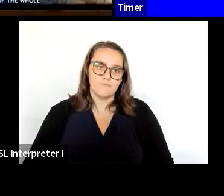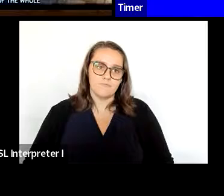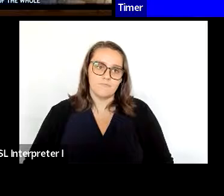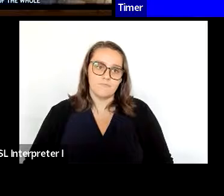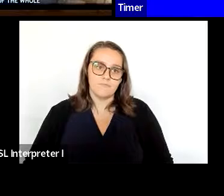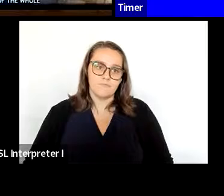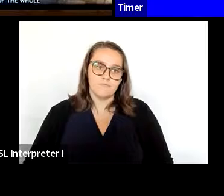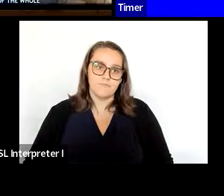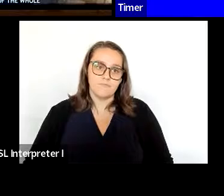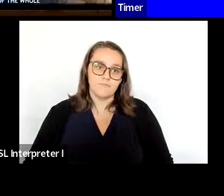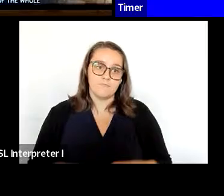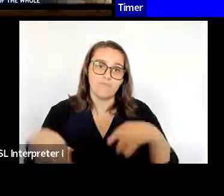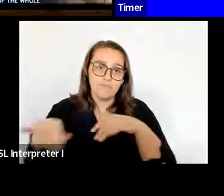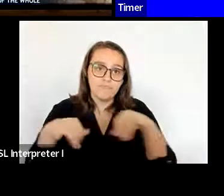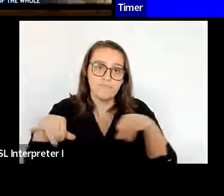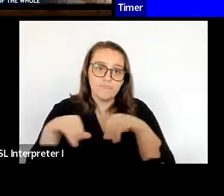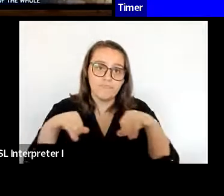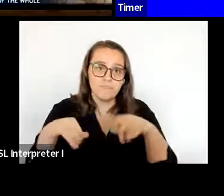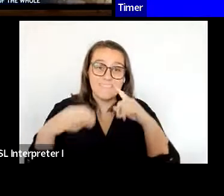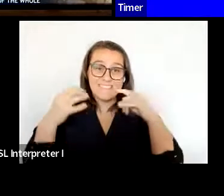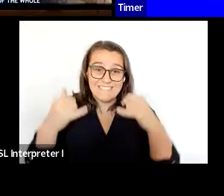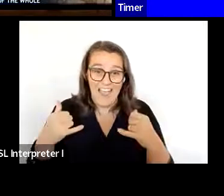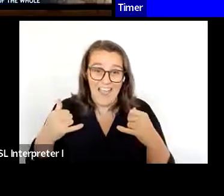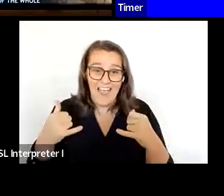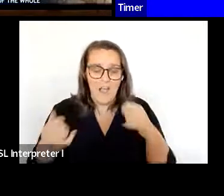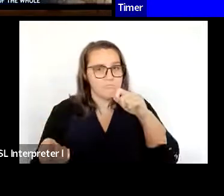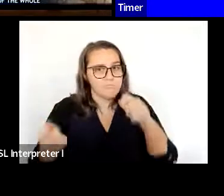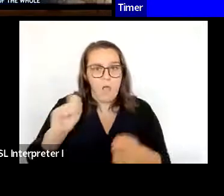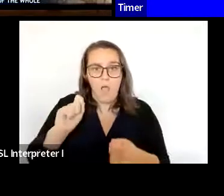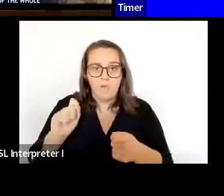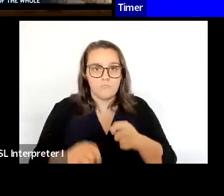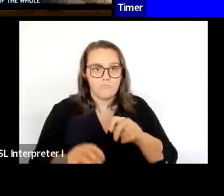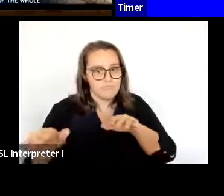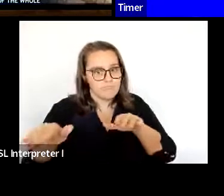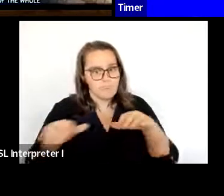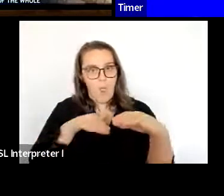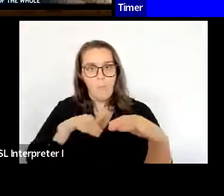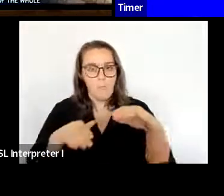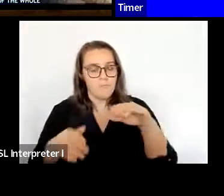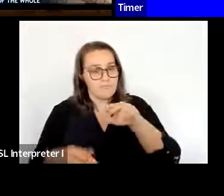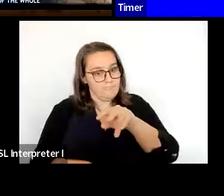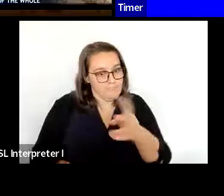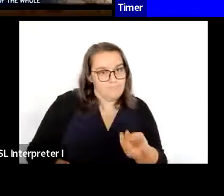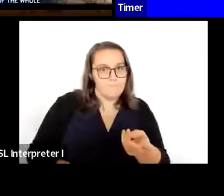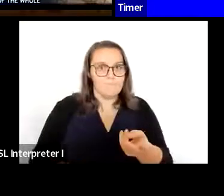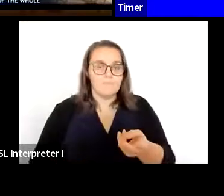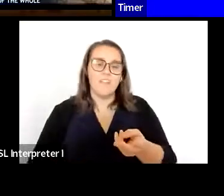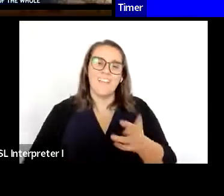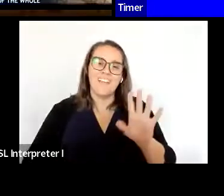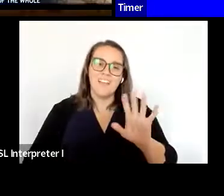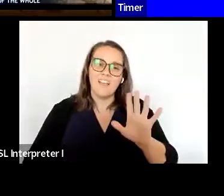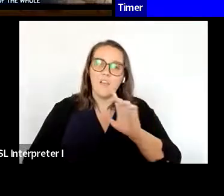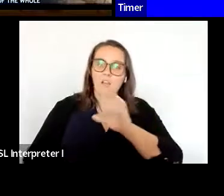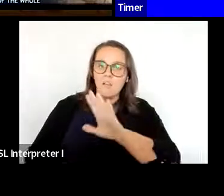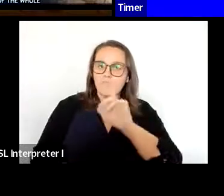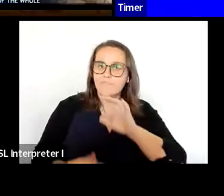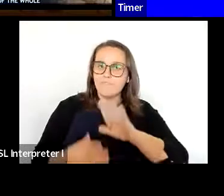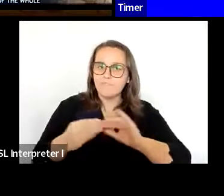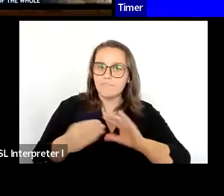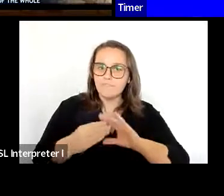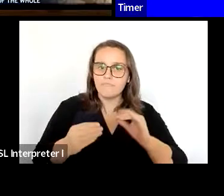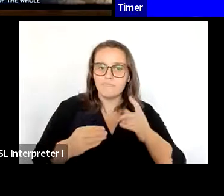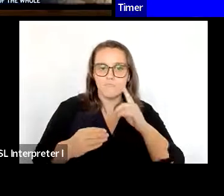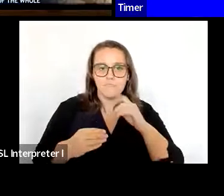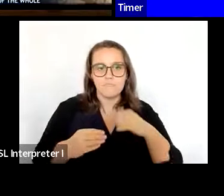And ultimately, they will look at all intersections. So it's not quite accurate to say you're not going to be able to make a right on